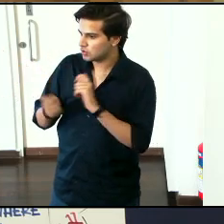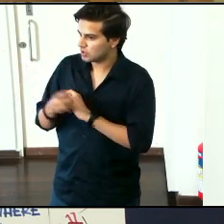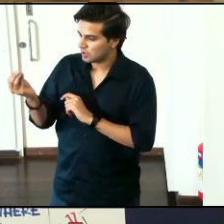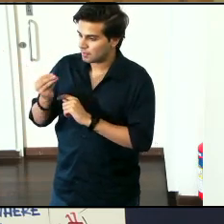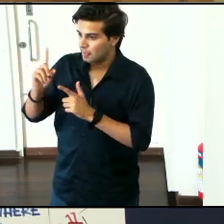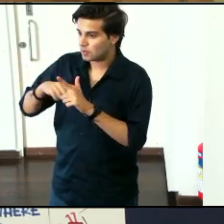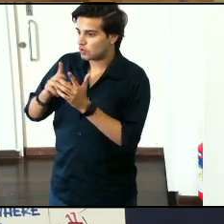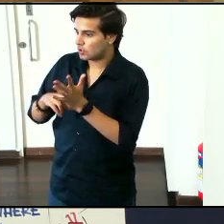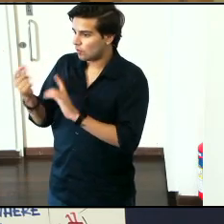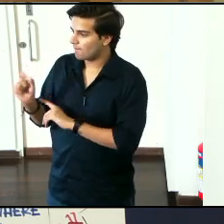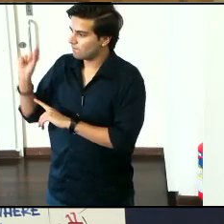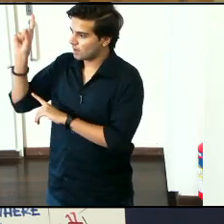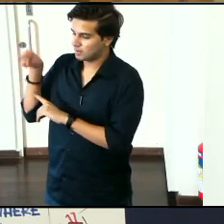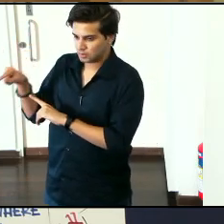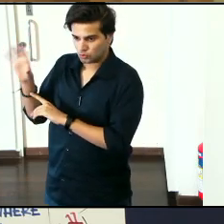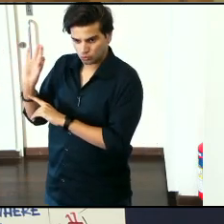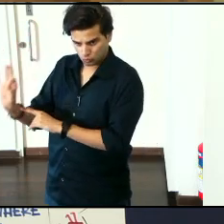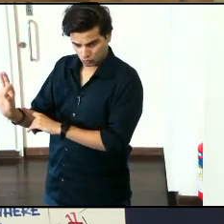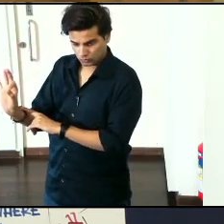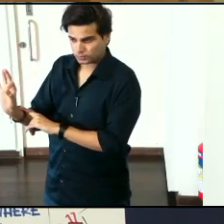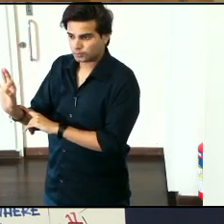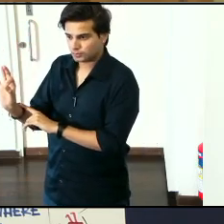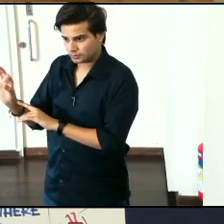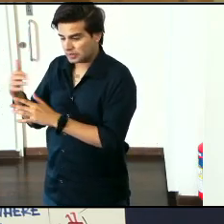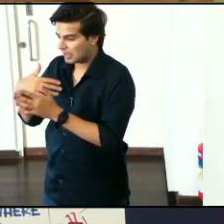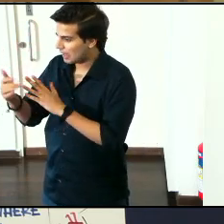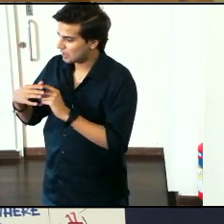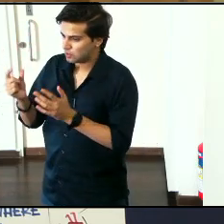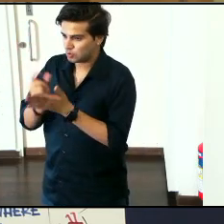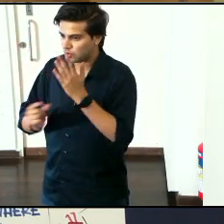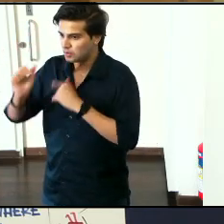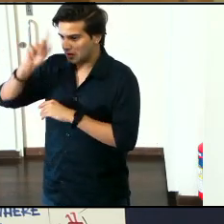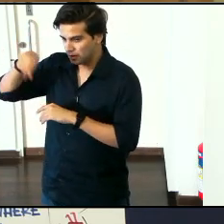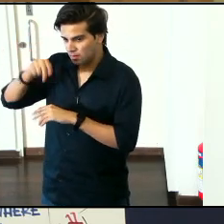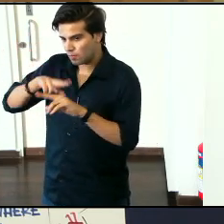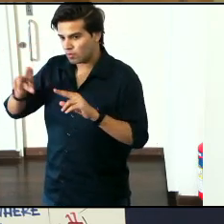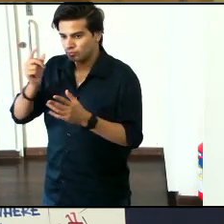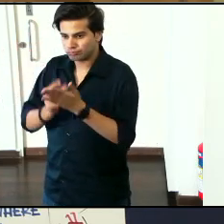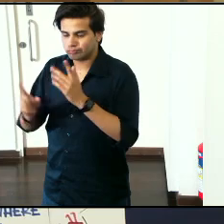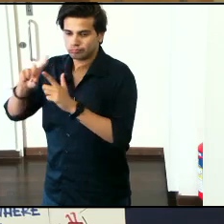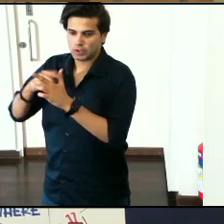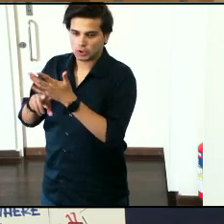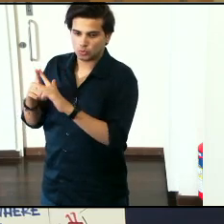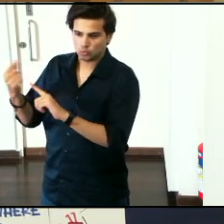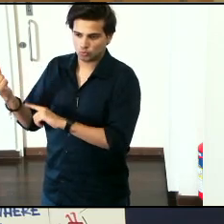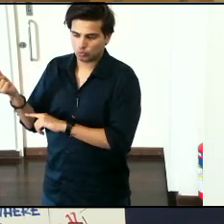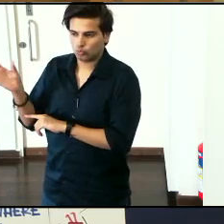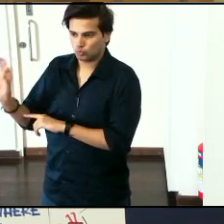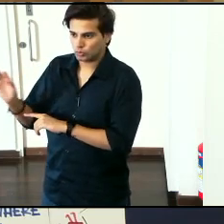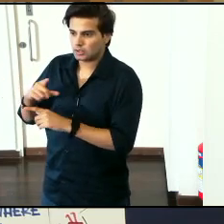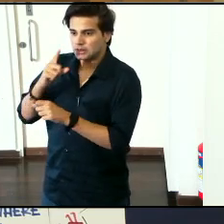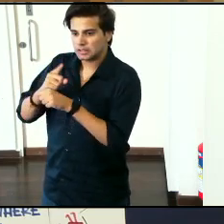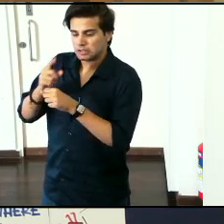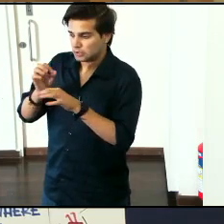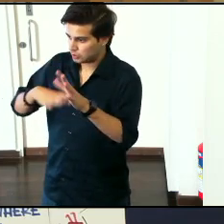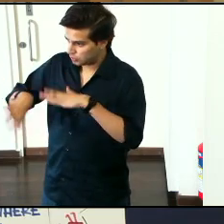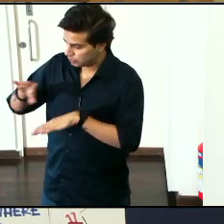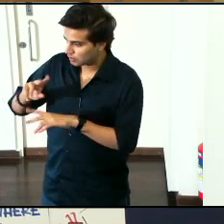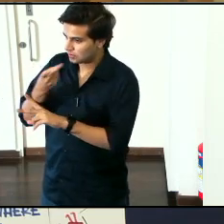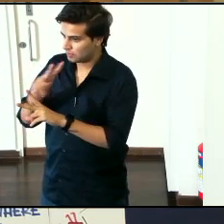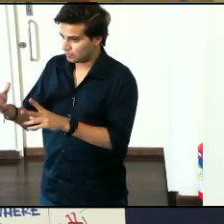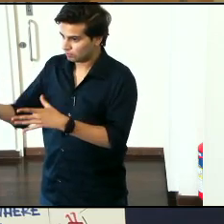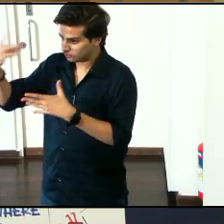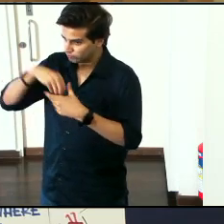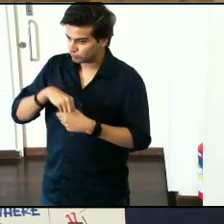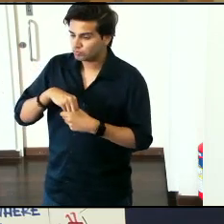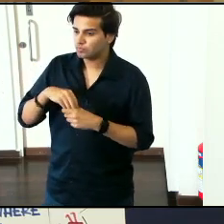JNU, which was the first of its kind in any university in this country. And the Teachers Association, because it had